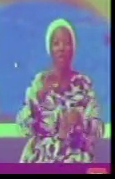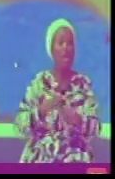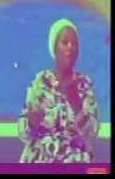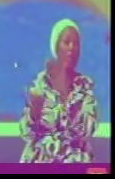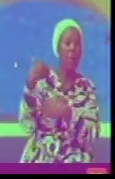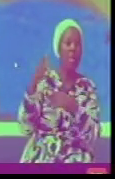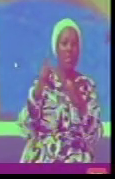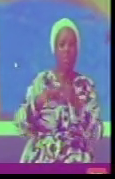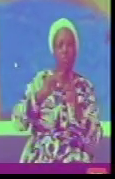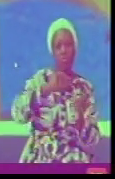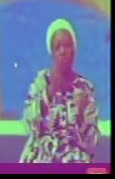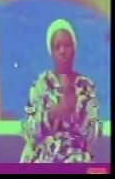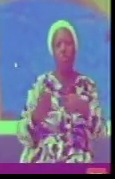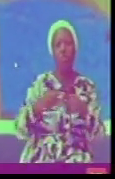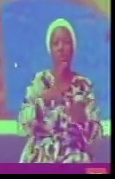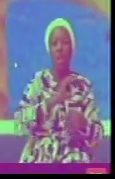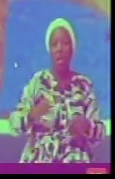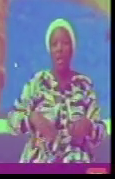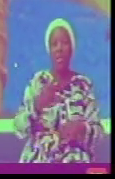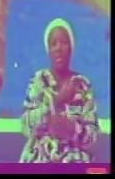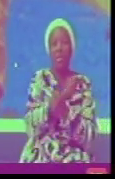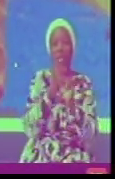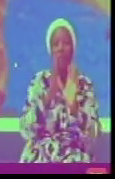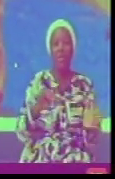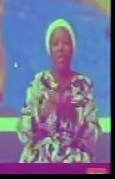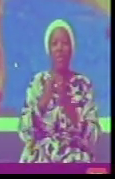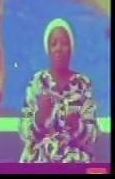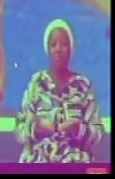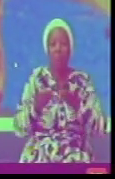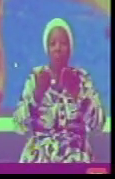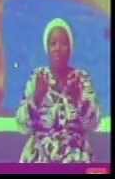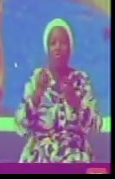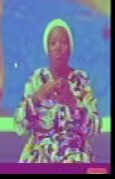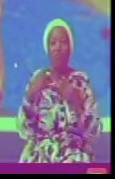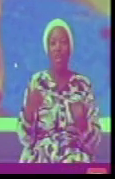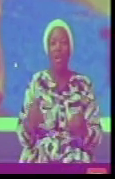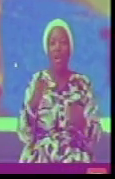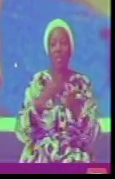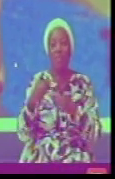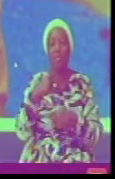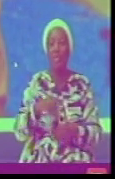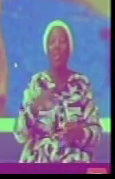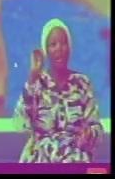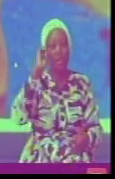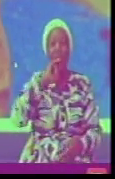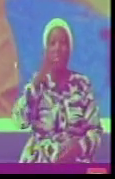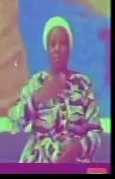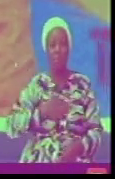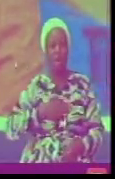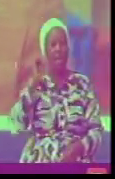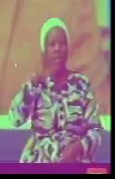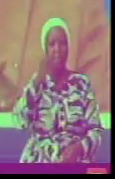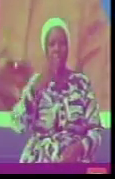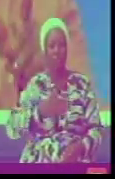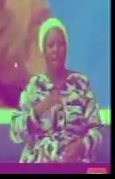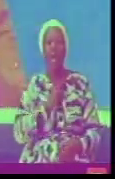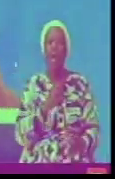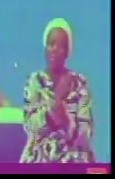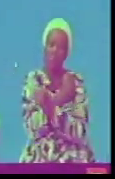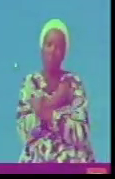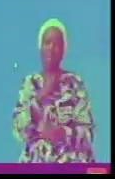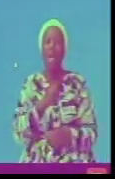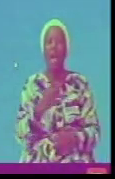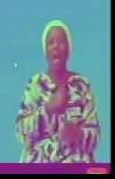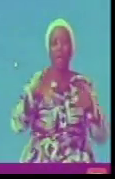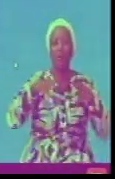away from everything of the past and you turn to the Christ, the Savior that is being presented to you,